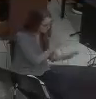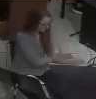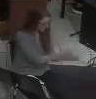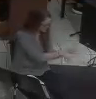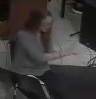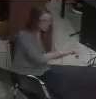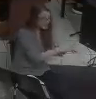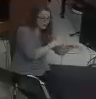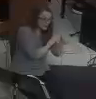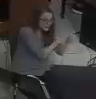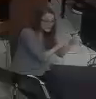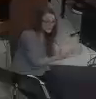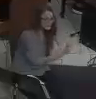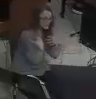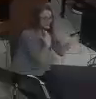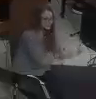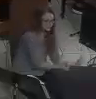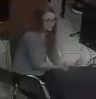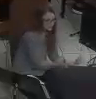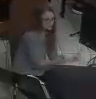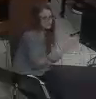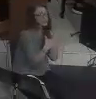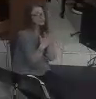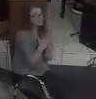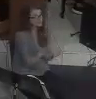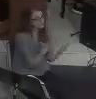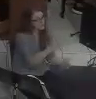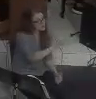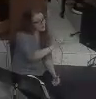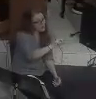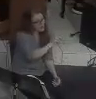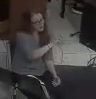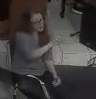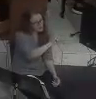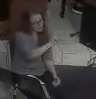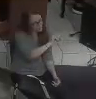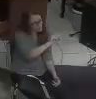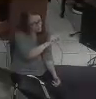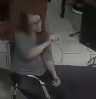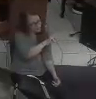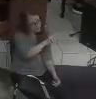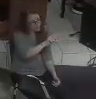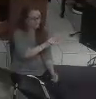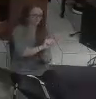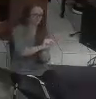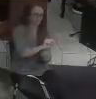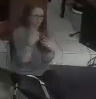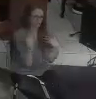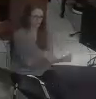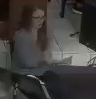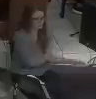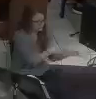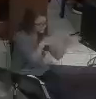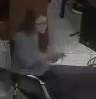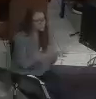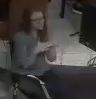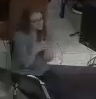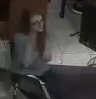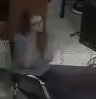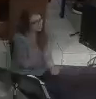courage. Jesus gave Eleanor Roosevelt courage. Jesus gave Reverend Dr. Martin Luther King